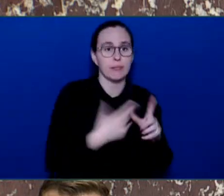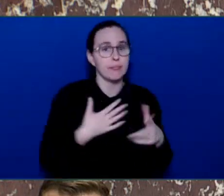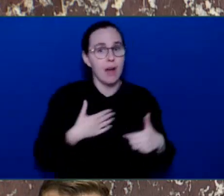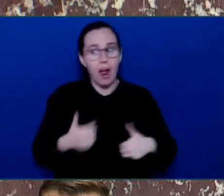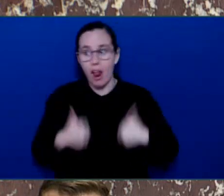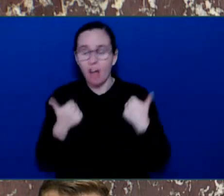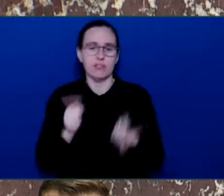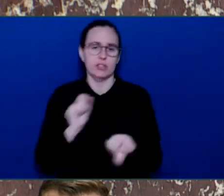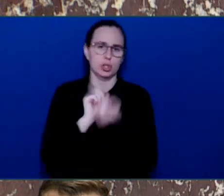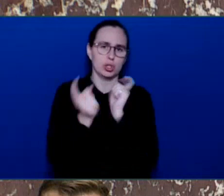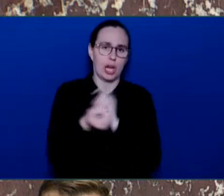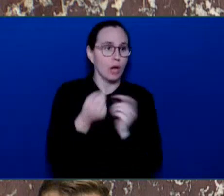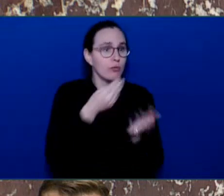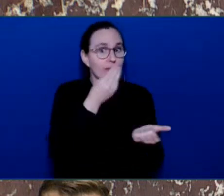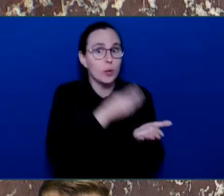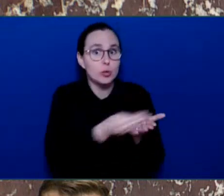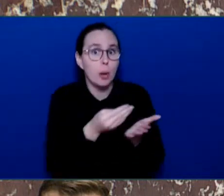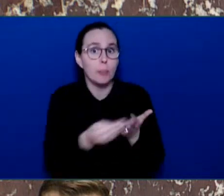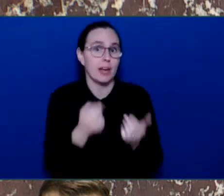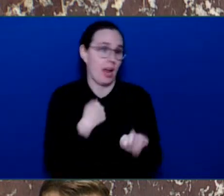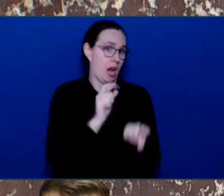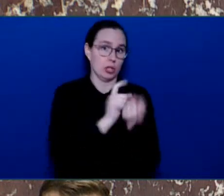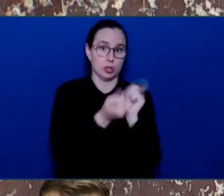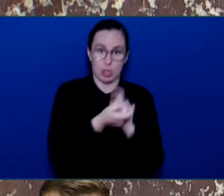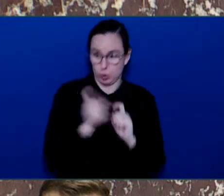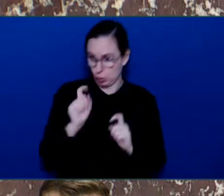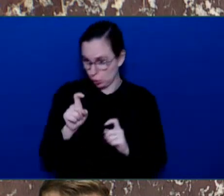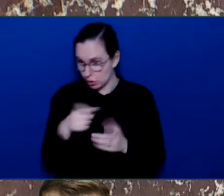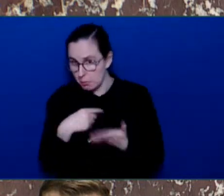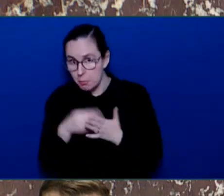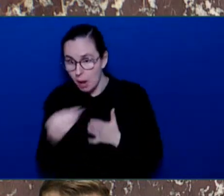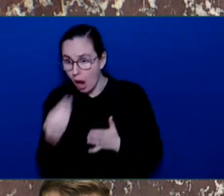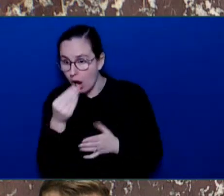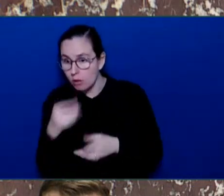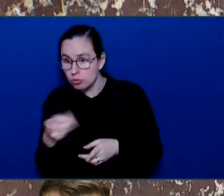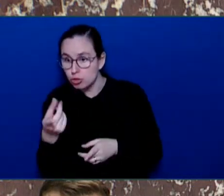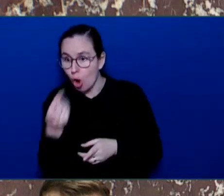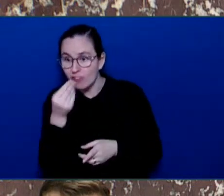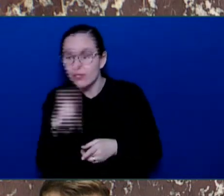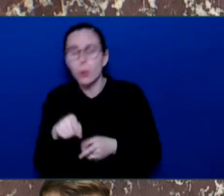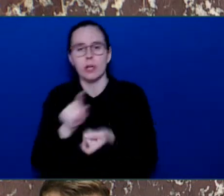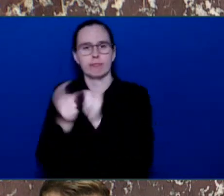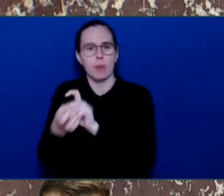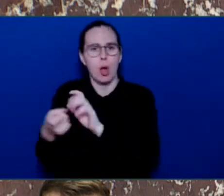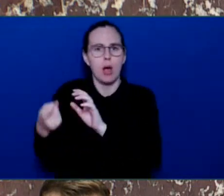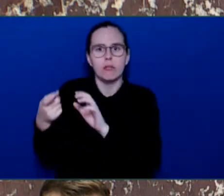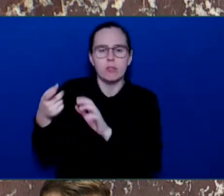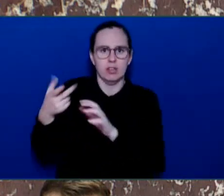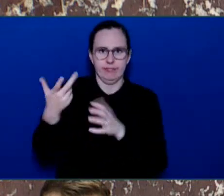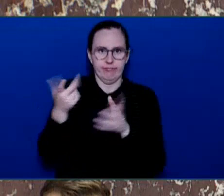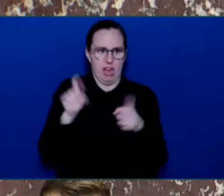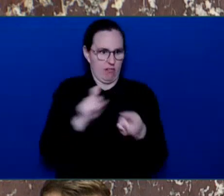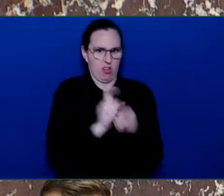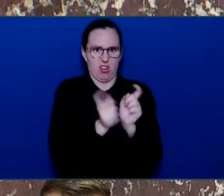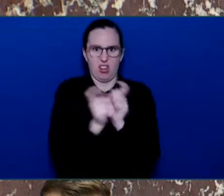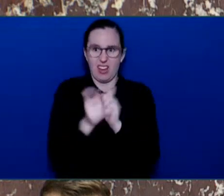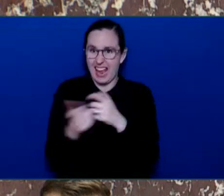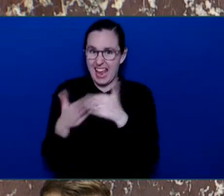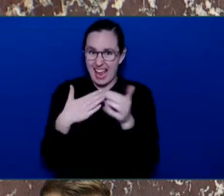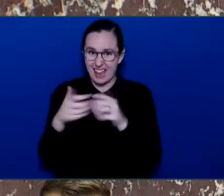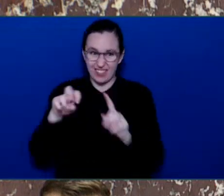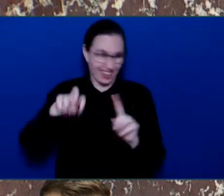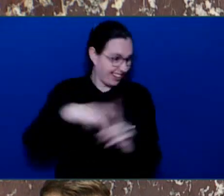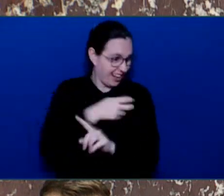rental market at his highest rents in Canada. When will the Premier stop his out-of-control spending